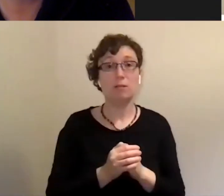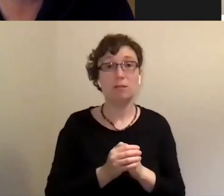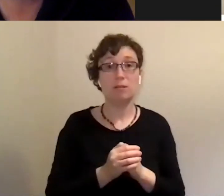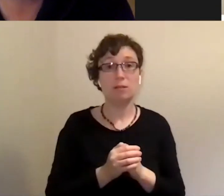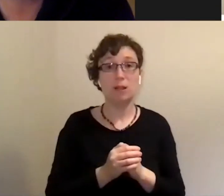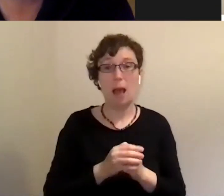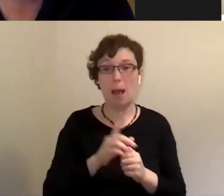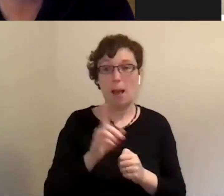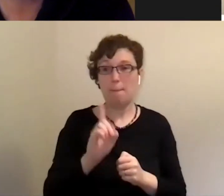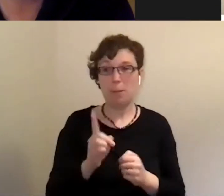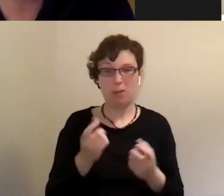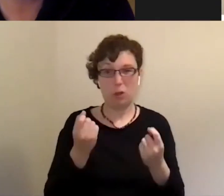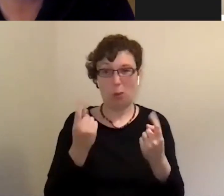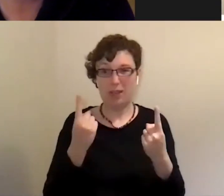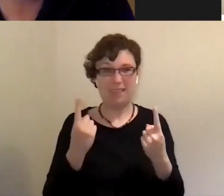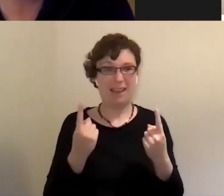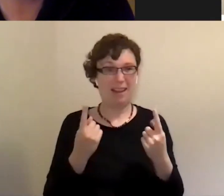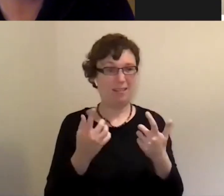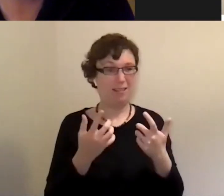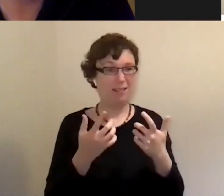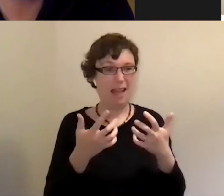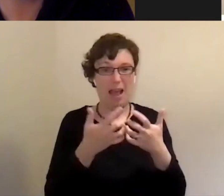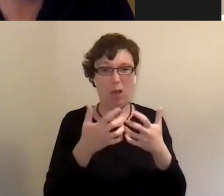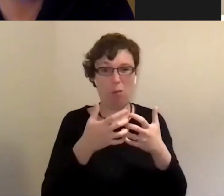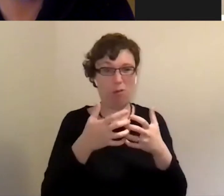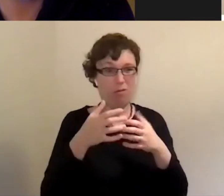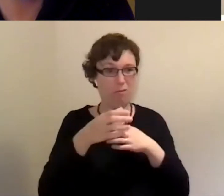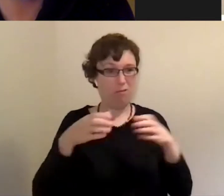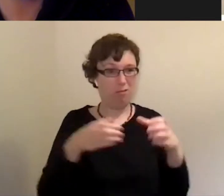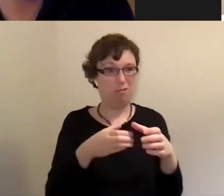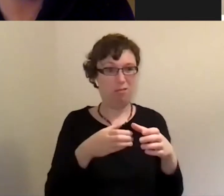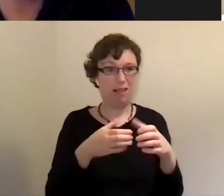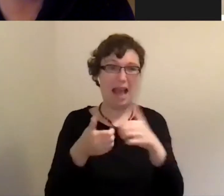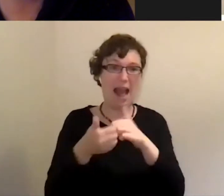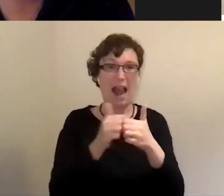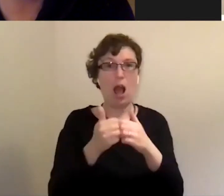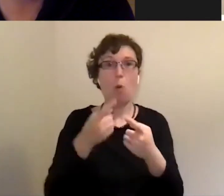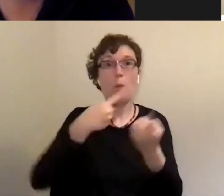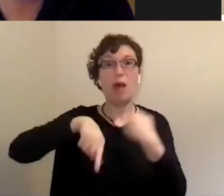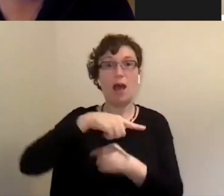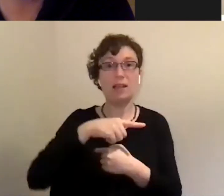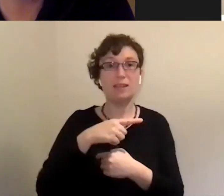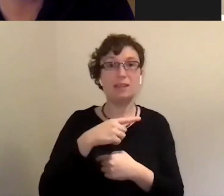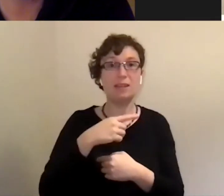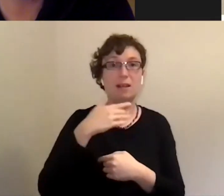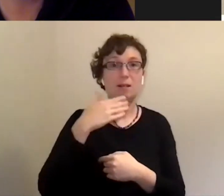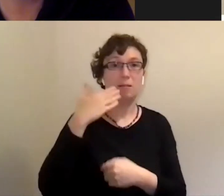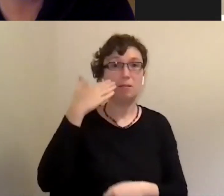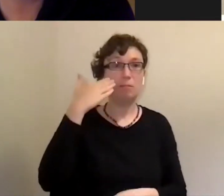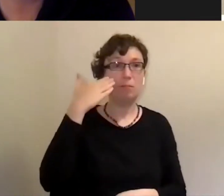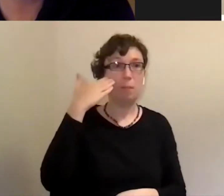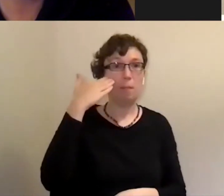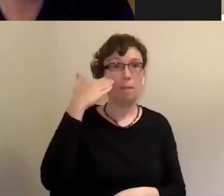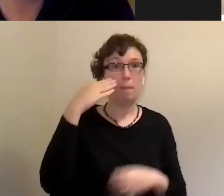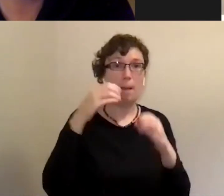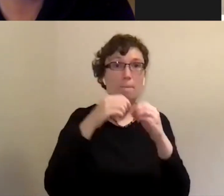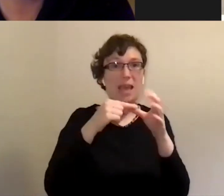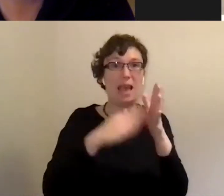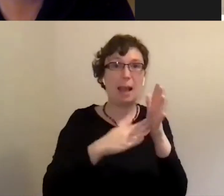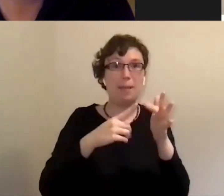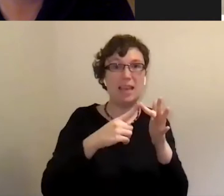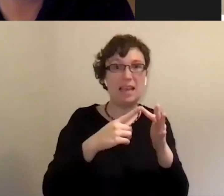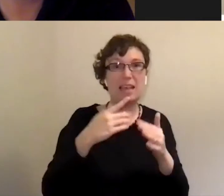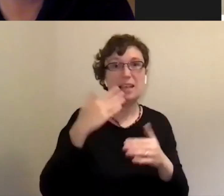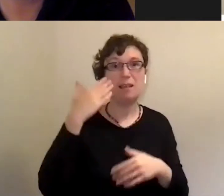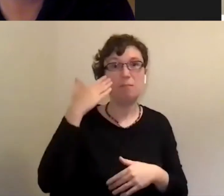what it means to be an ally to us. So firstly, I would say it's about listening and learning, but